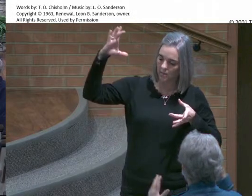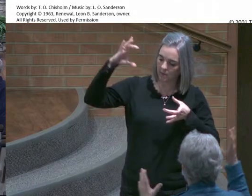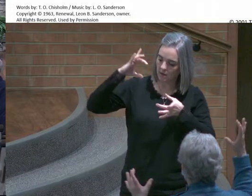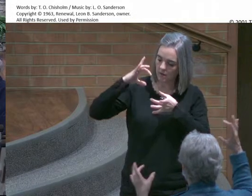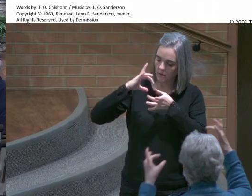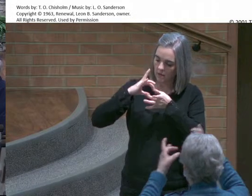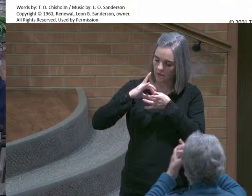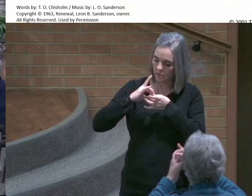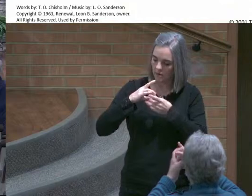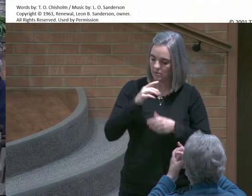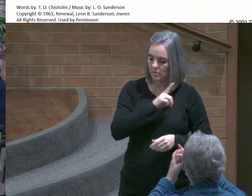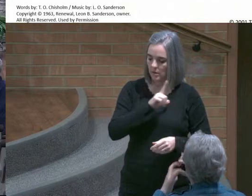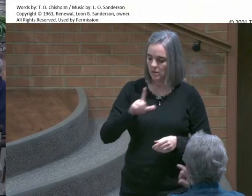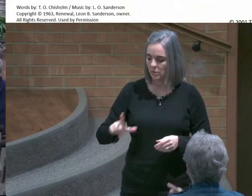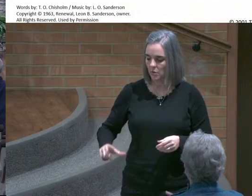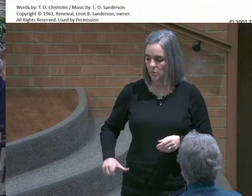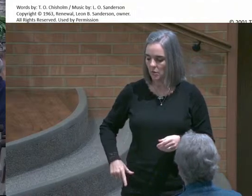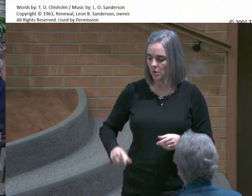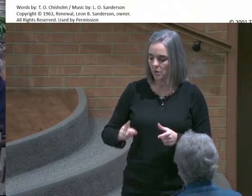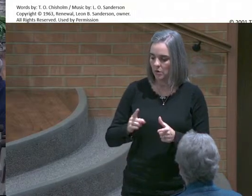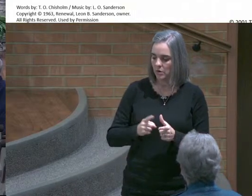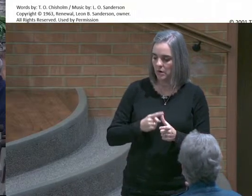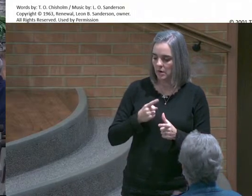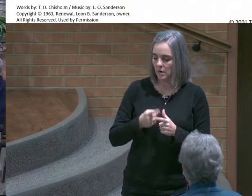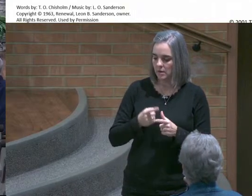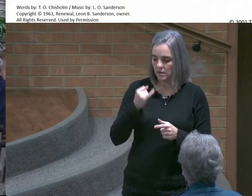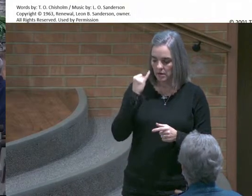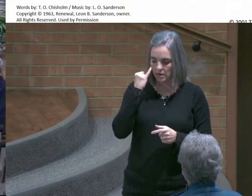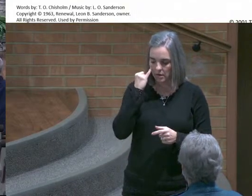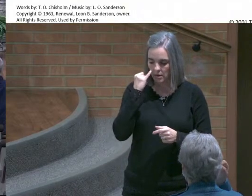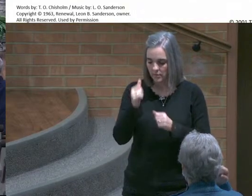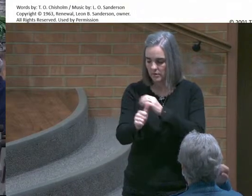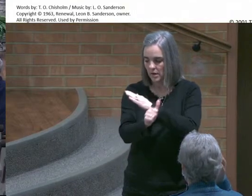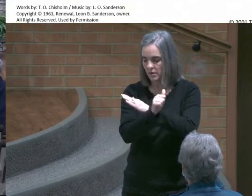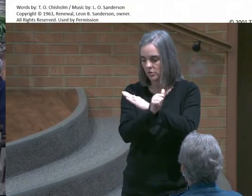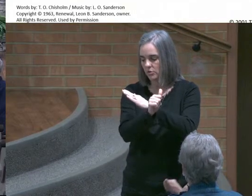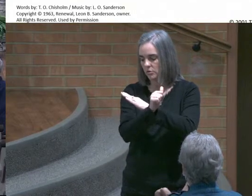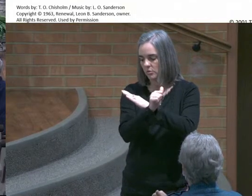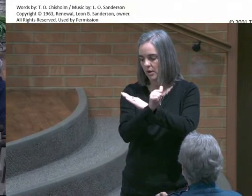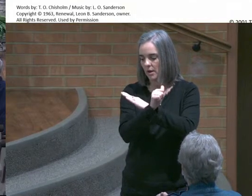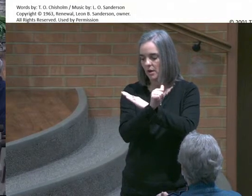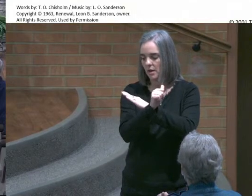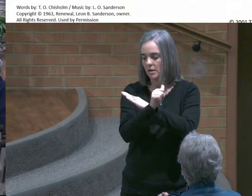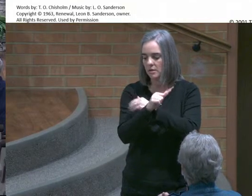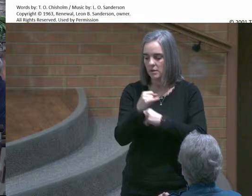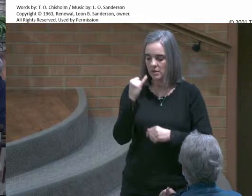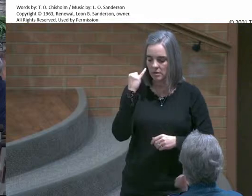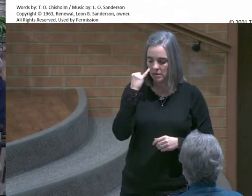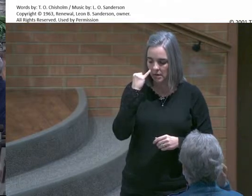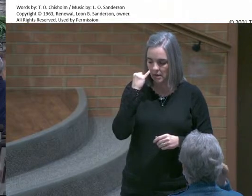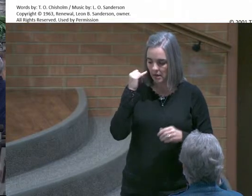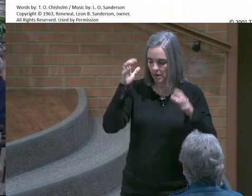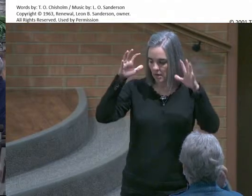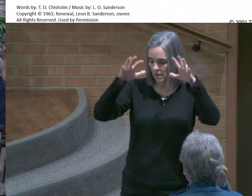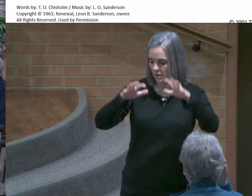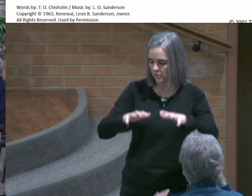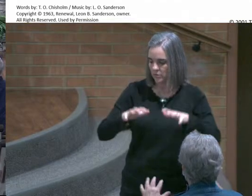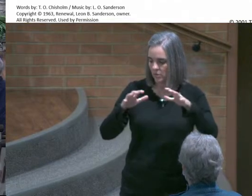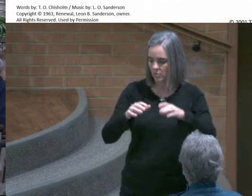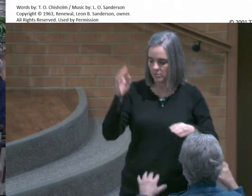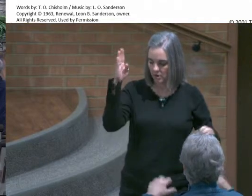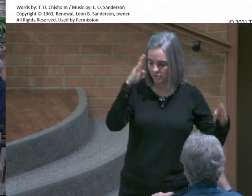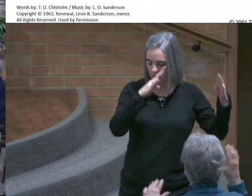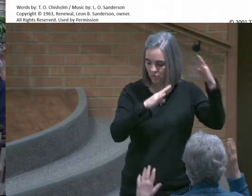upon. Be with me, Lord, and then in danger threaten.